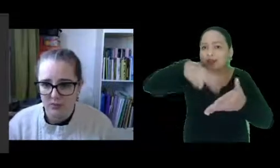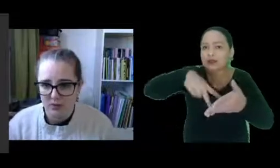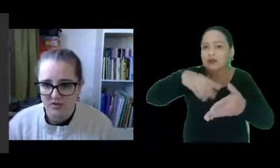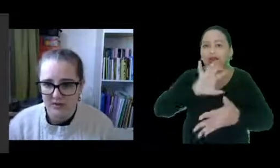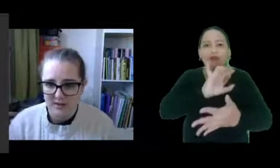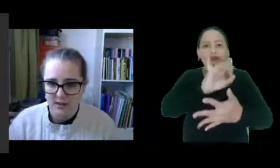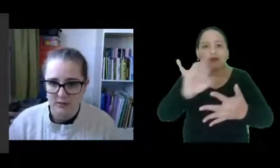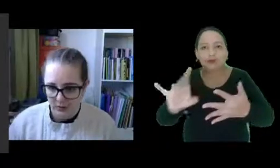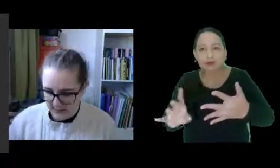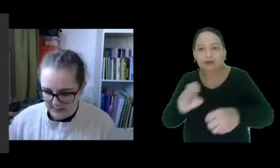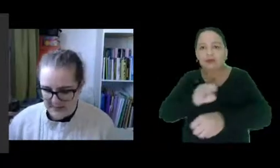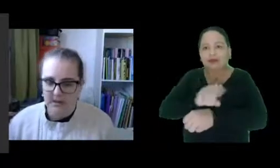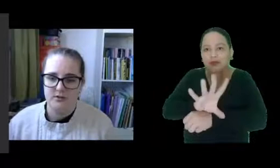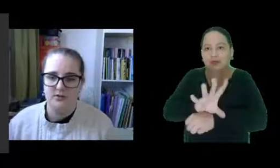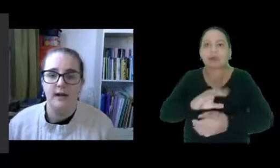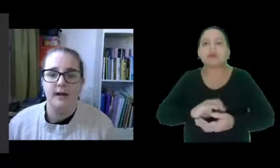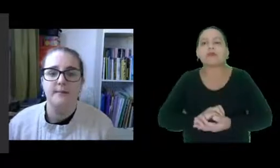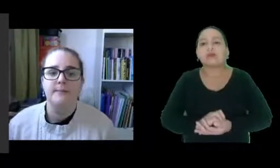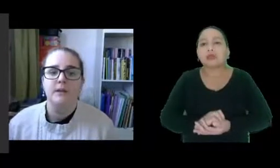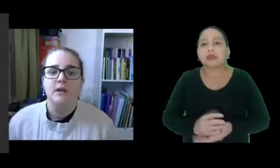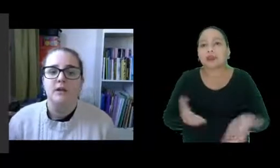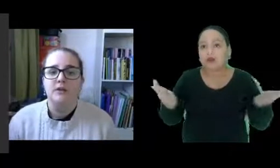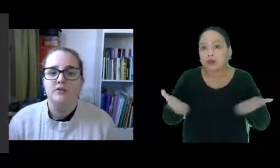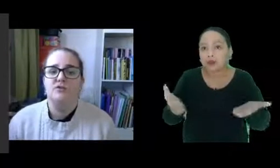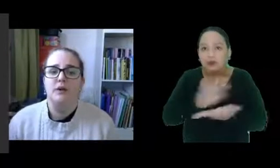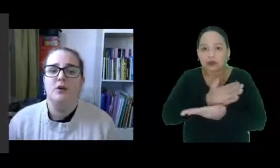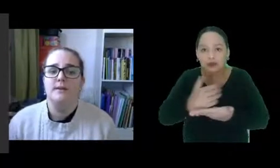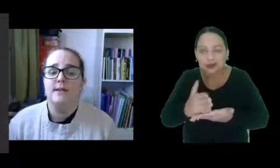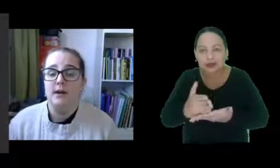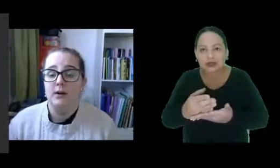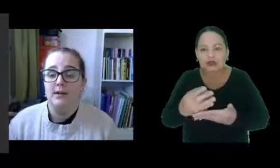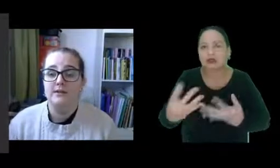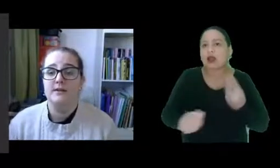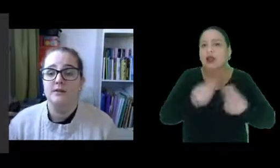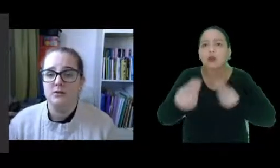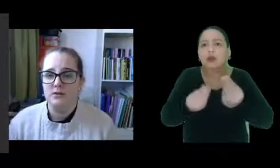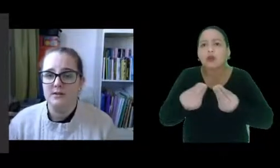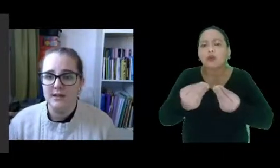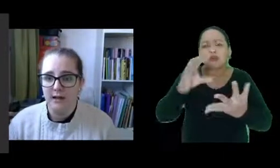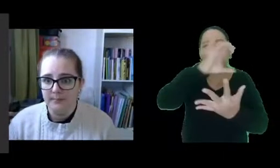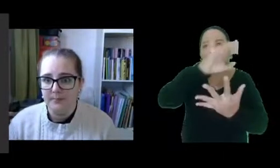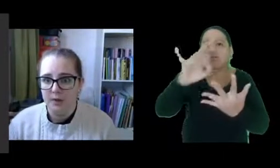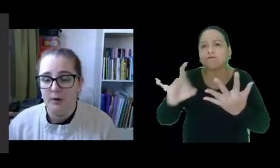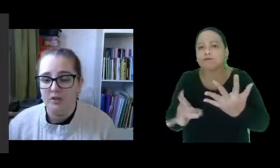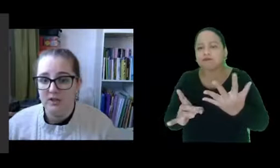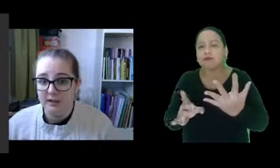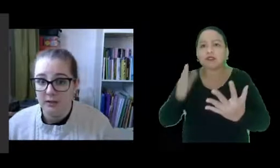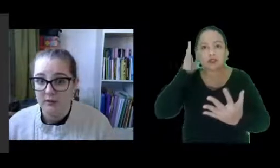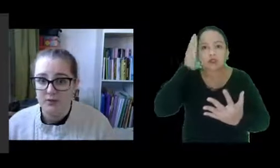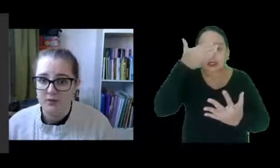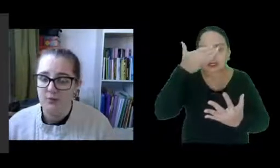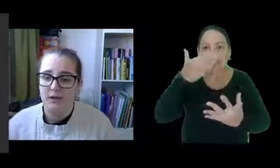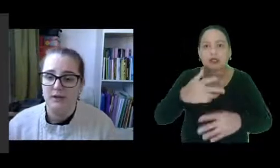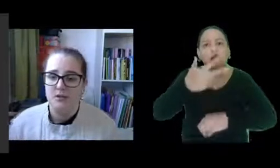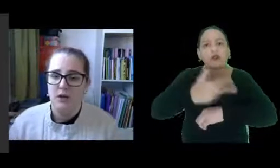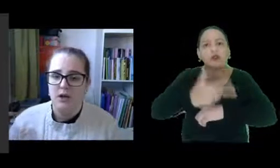one. Then we will start with the deafblindness classification. Although we already have a video about